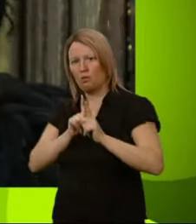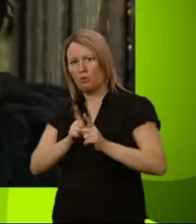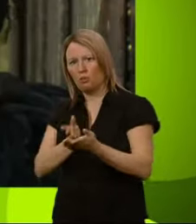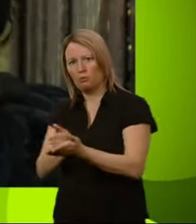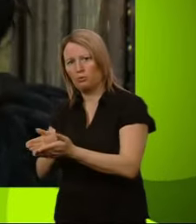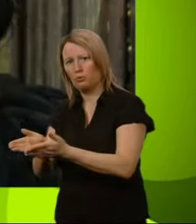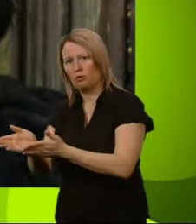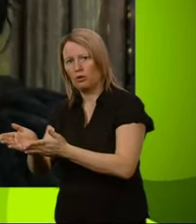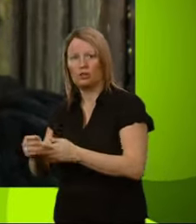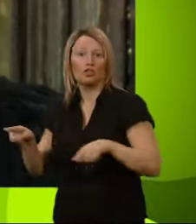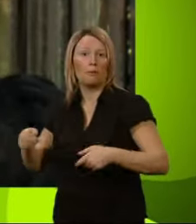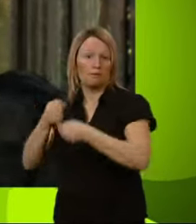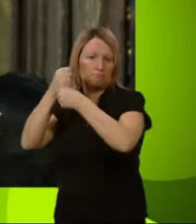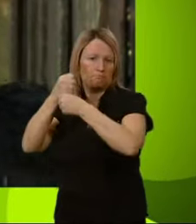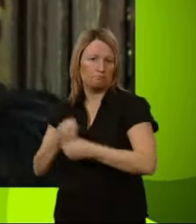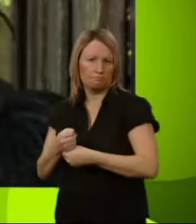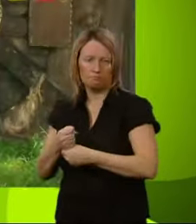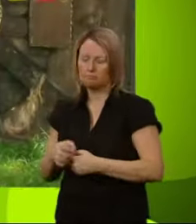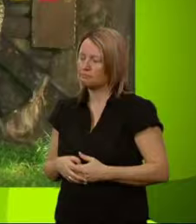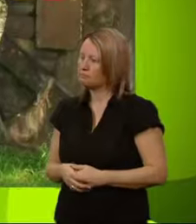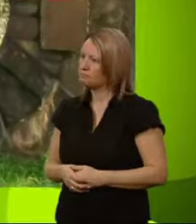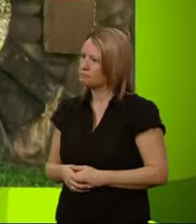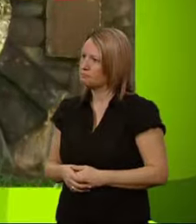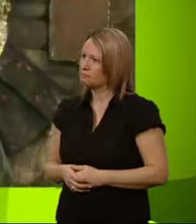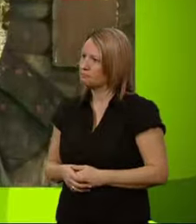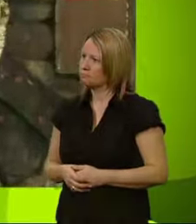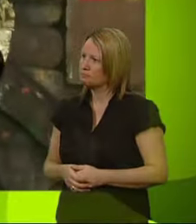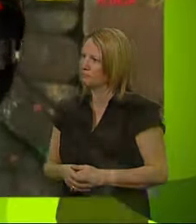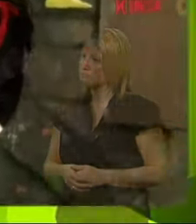you. Let the challenge begin.